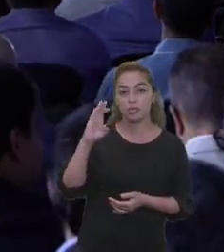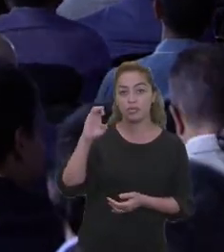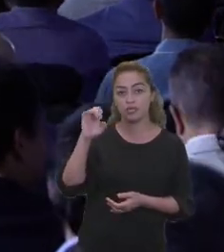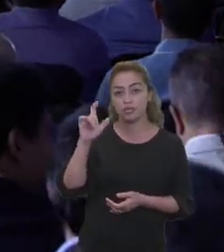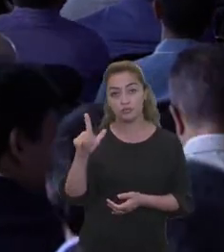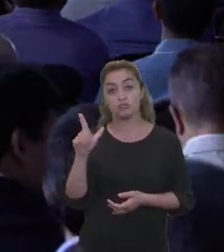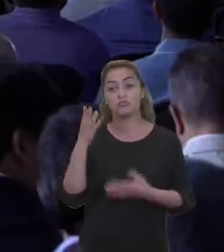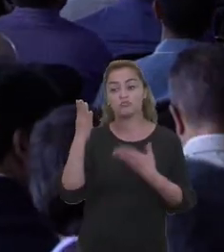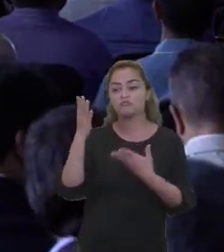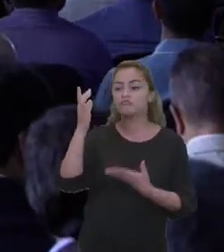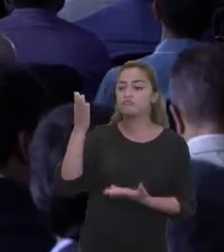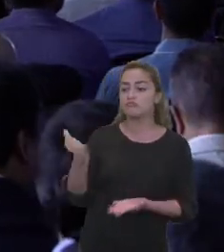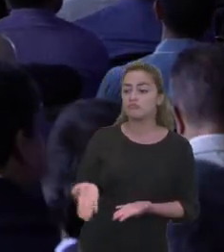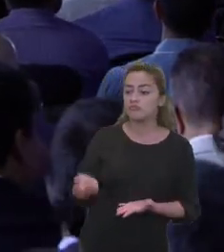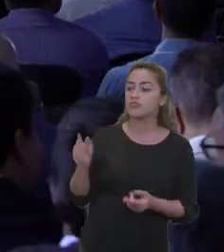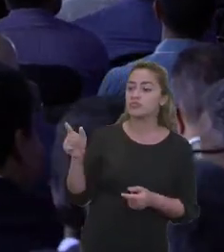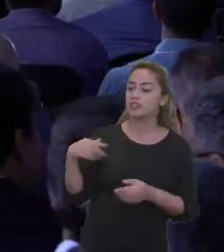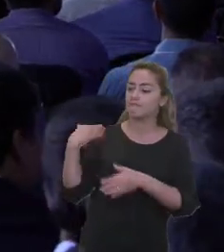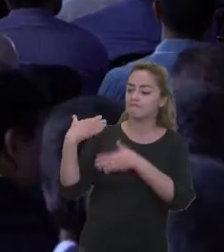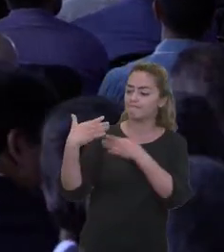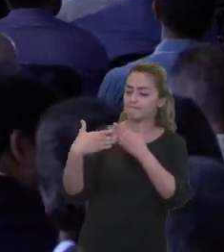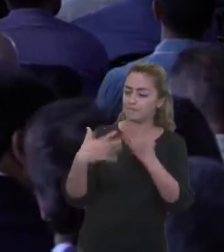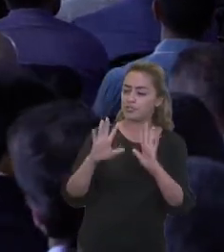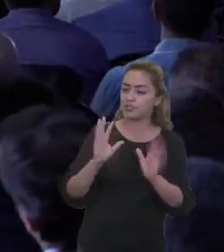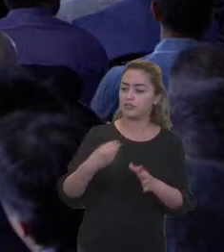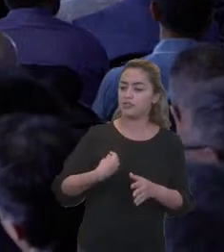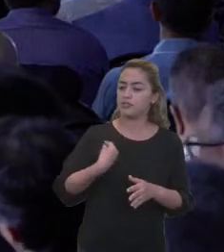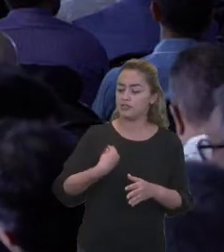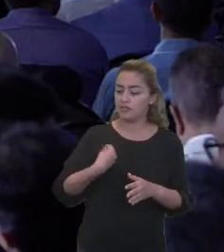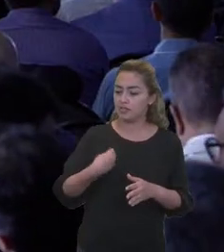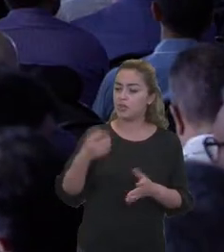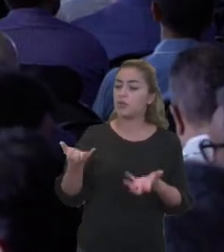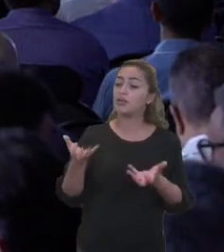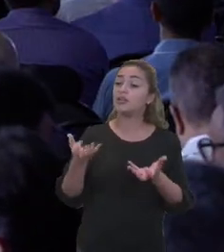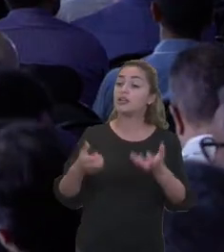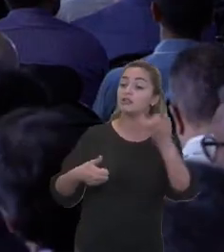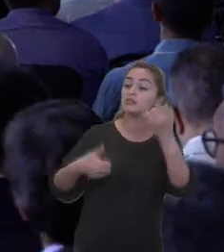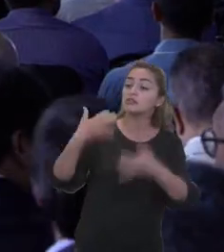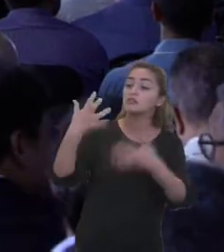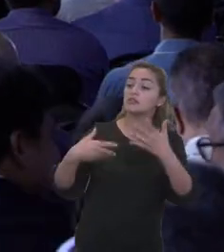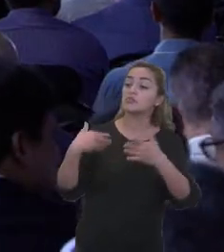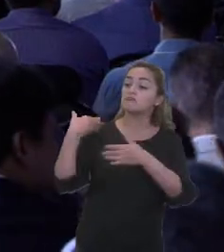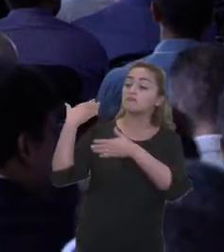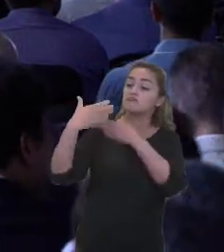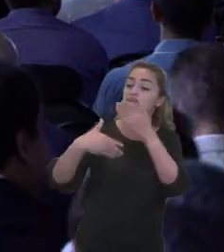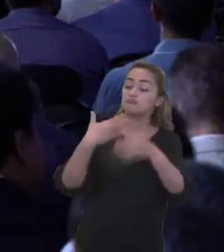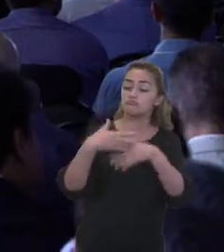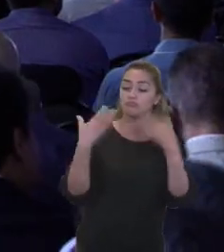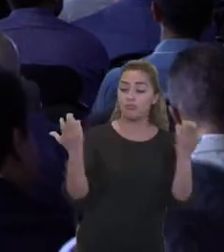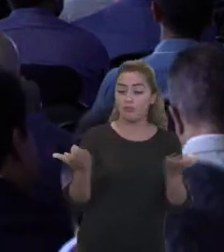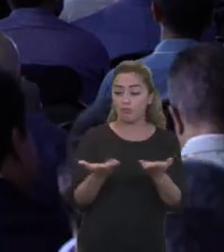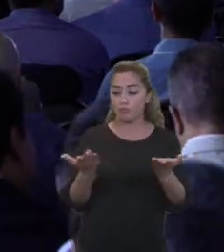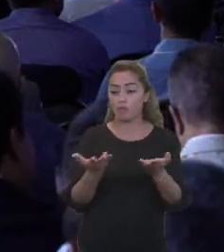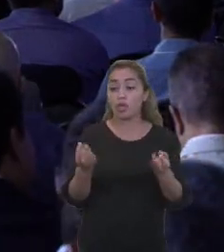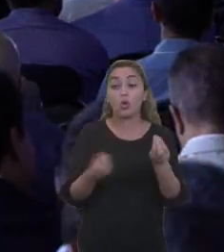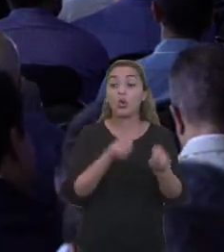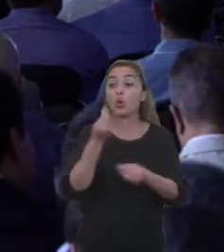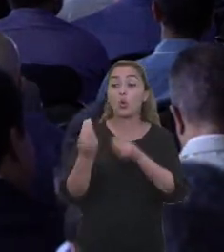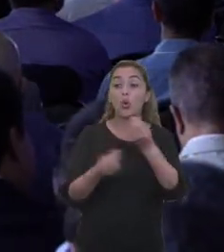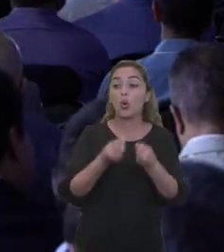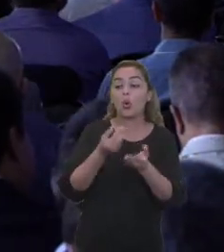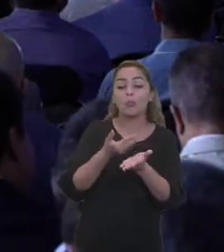Rachel, it's a long career, a successful one. Rachel, I'd like you to tell a bit about your